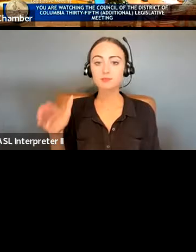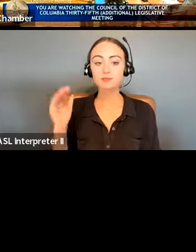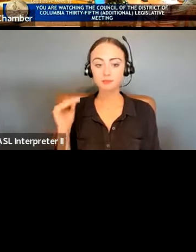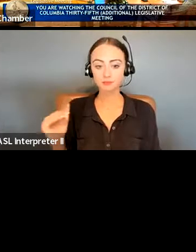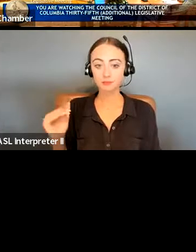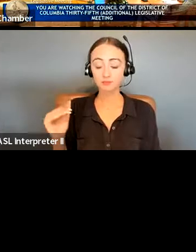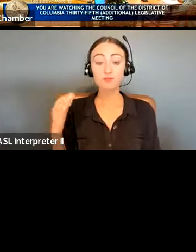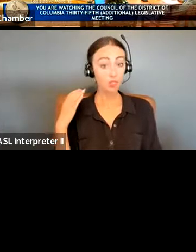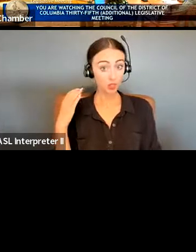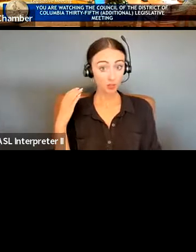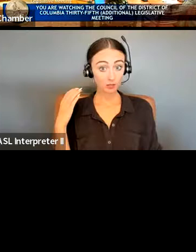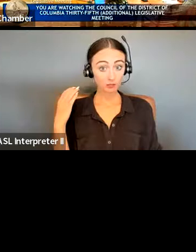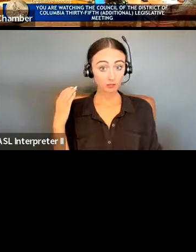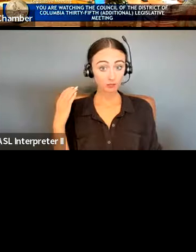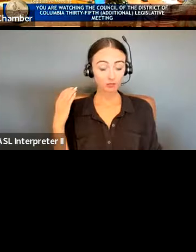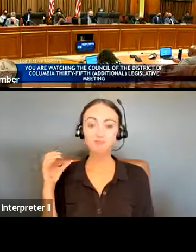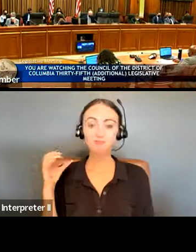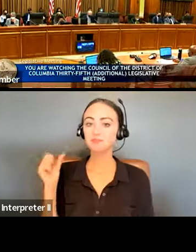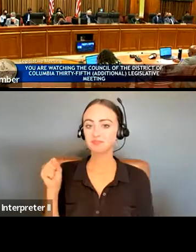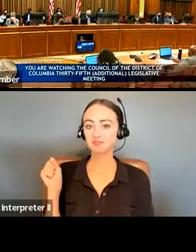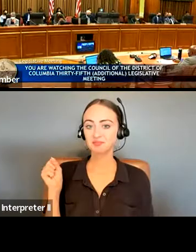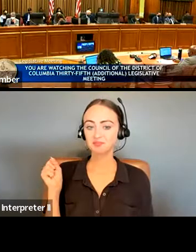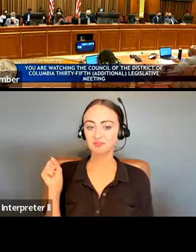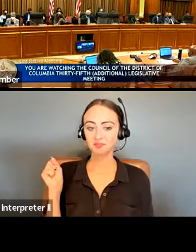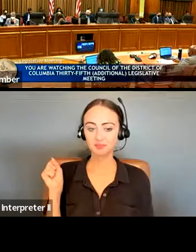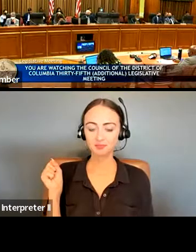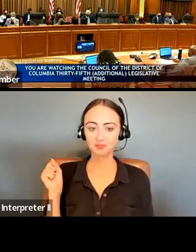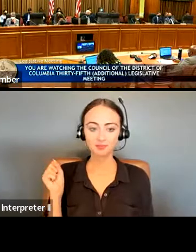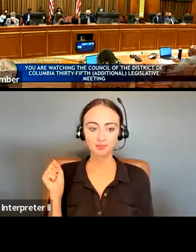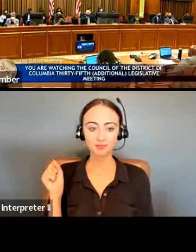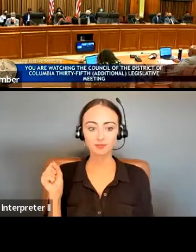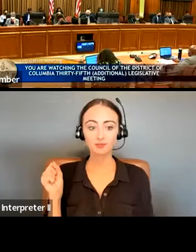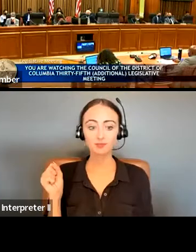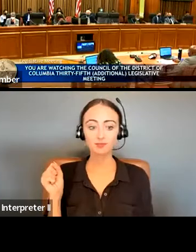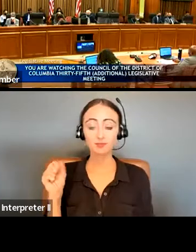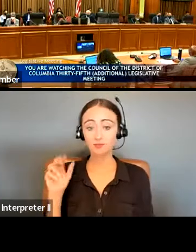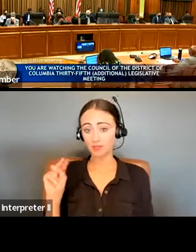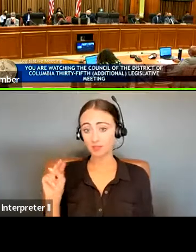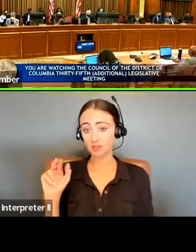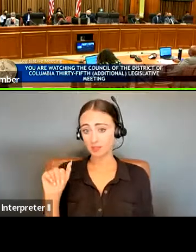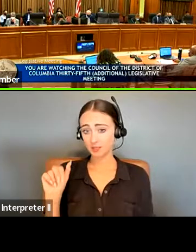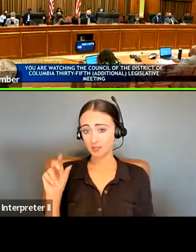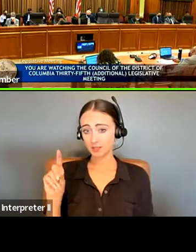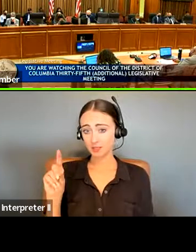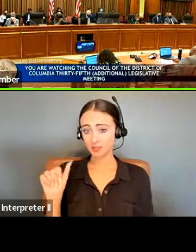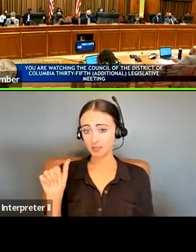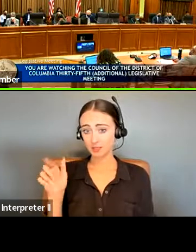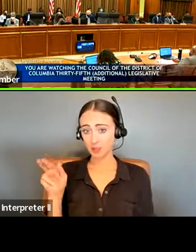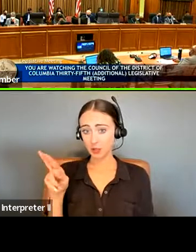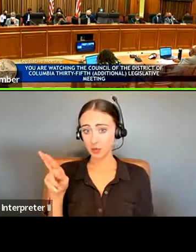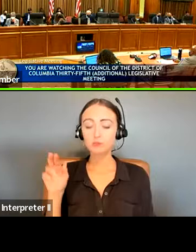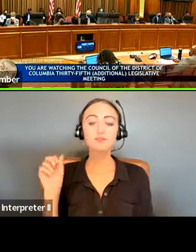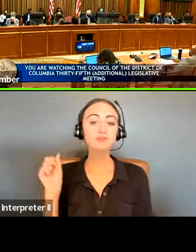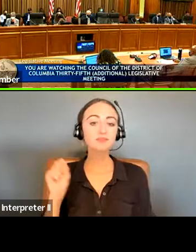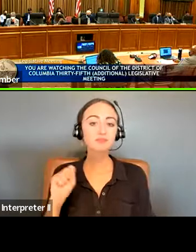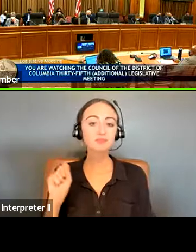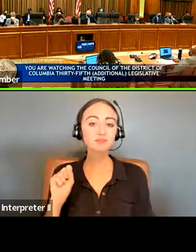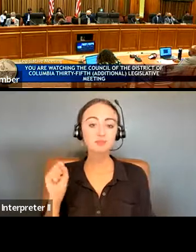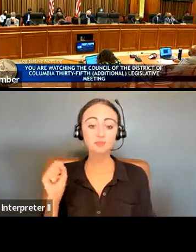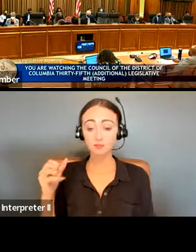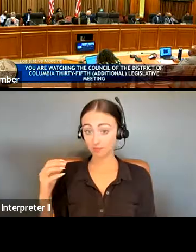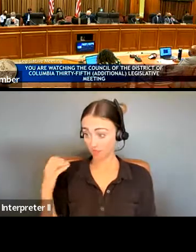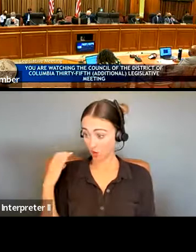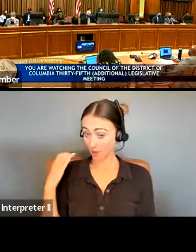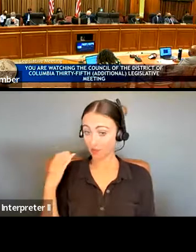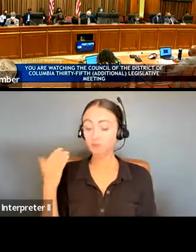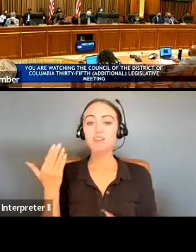yes. Chairman Mendelson. Yes. Chairman Mendelson votes yes. Councilmember Nadeau. Yes. Councilmember Nadeau votes yes. Mr. Chairman, there are